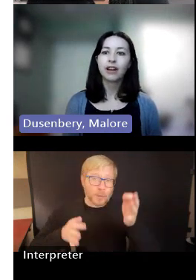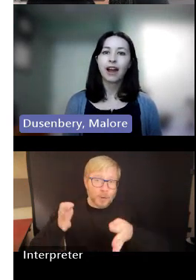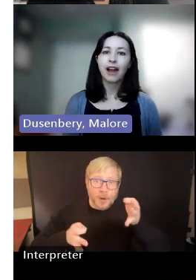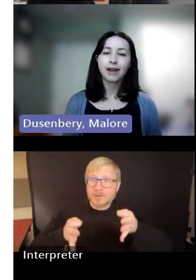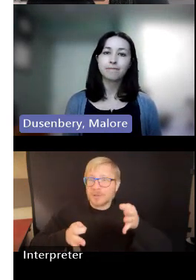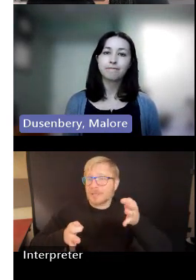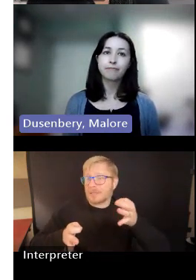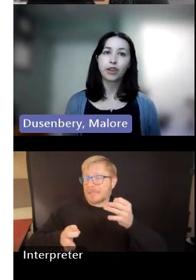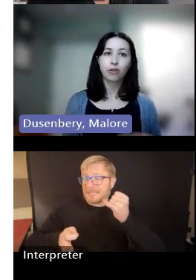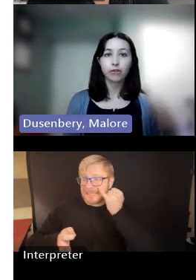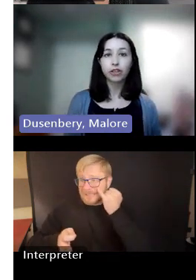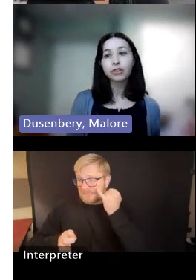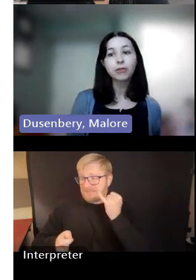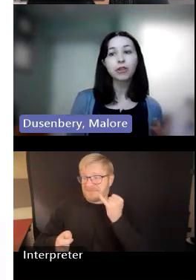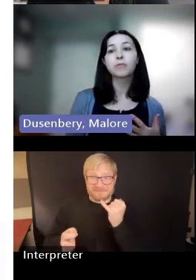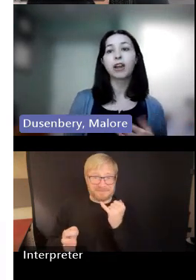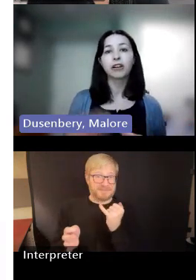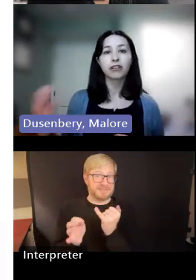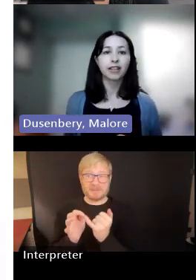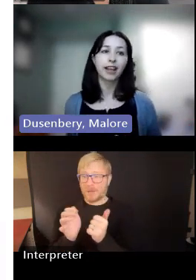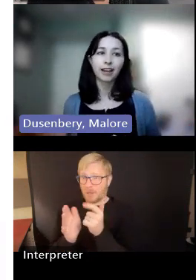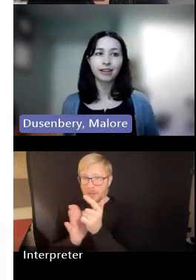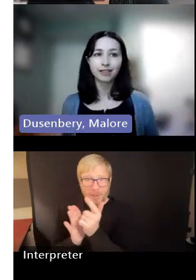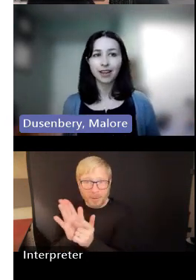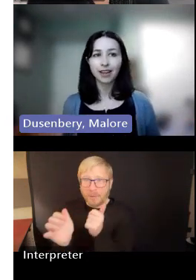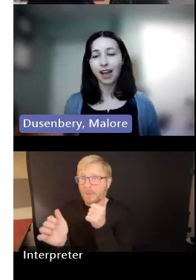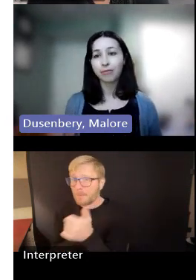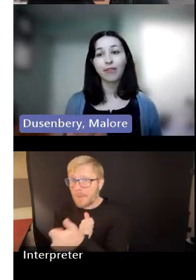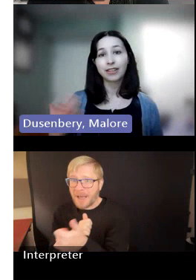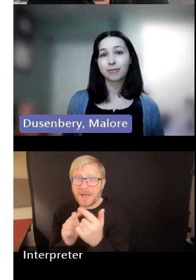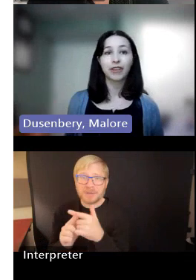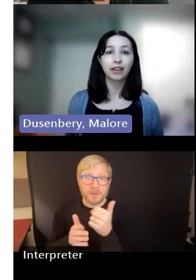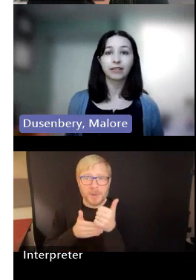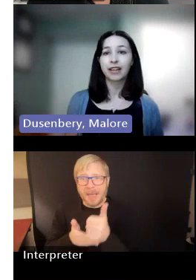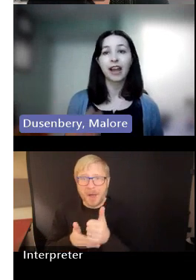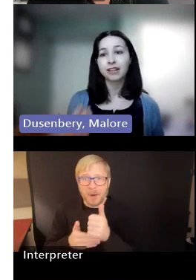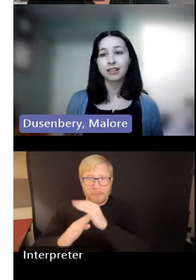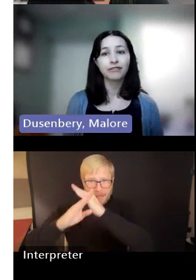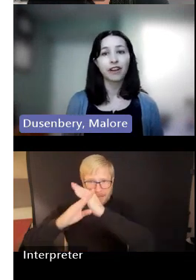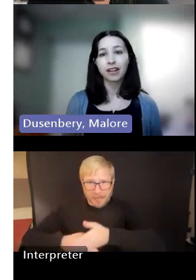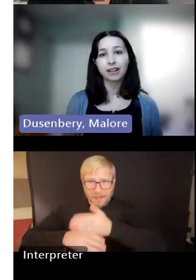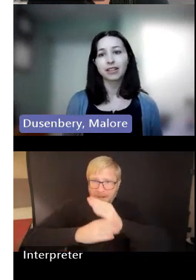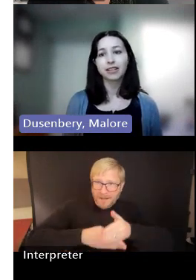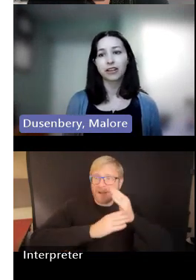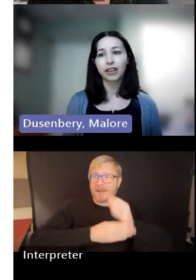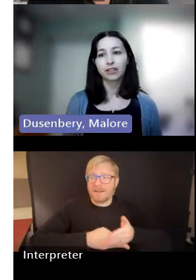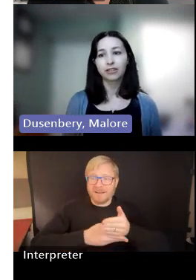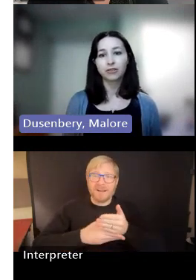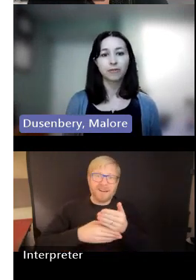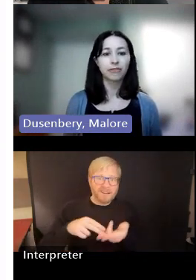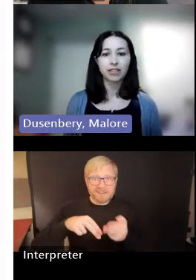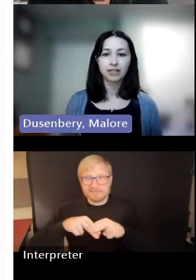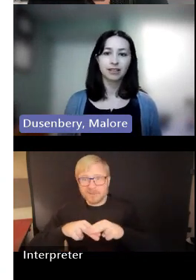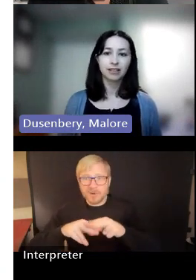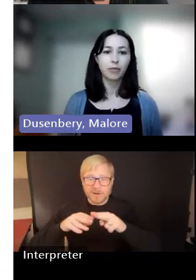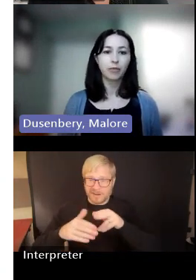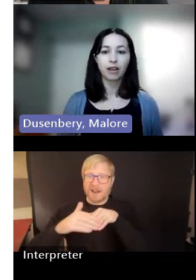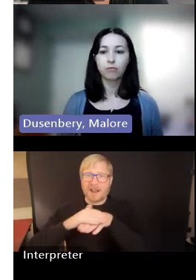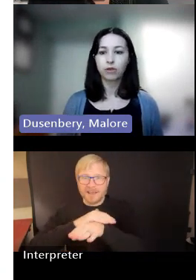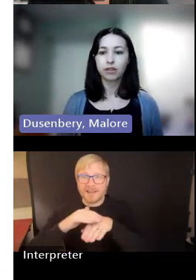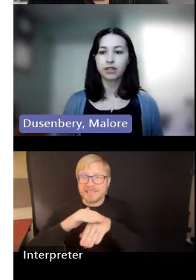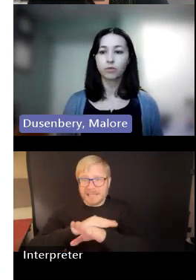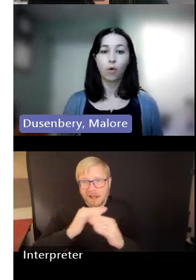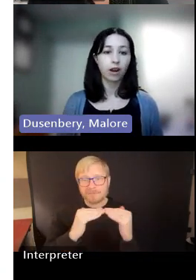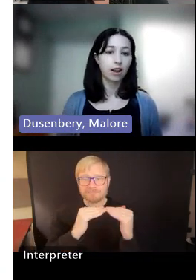to reduce some of those barriers and provide some of the guidance and funding necessary to do some of this